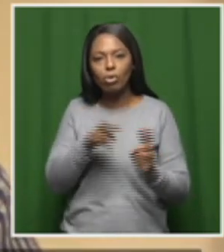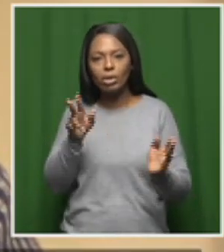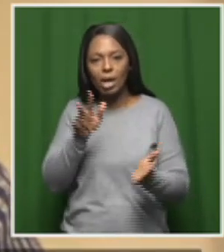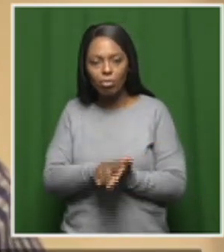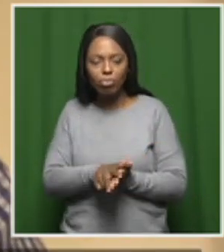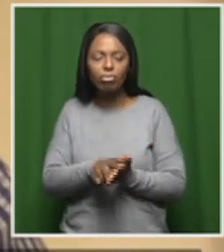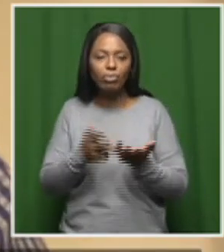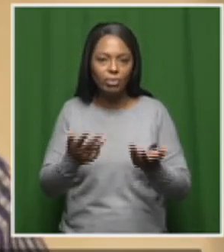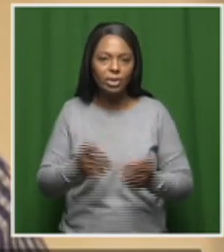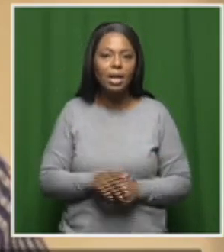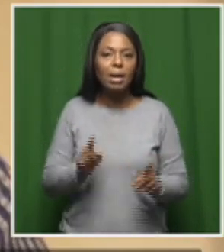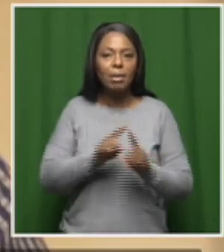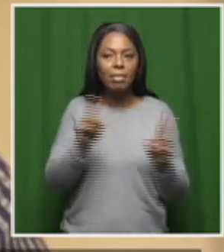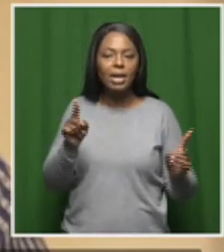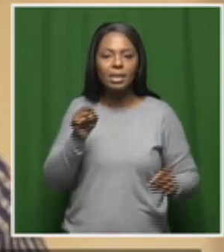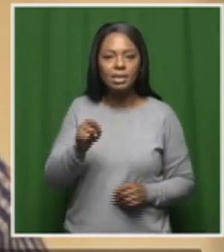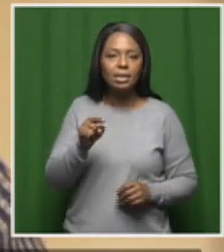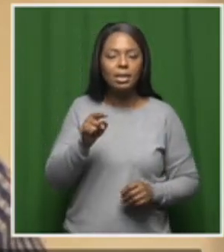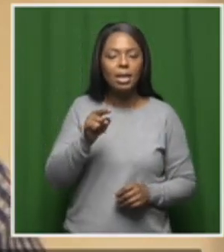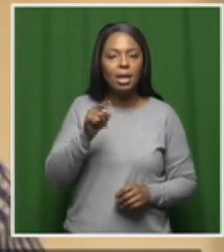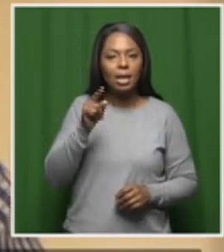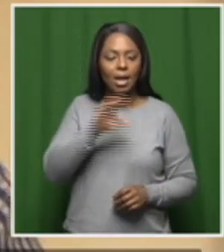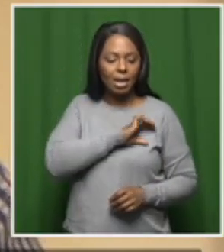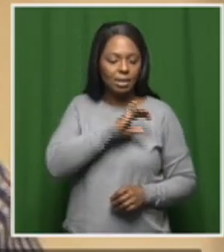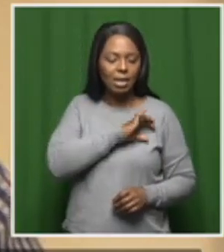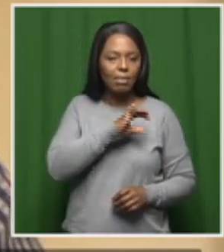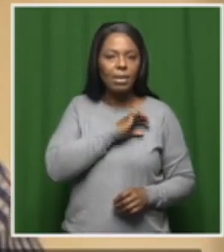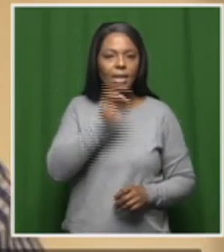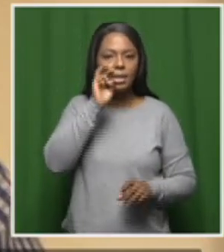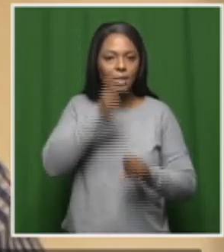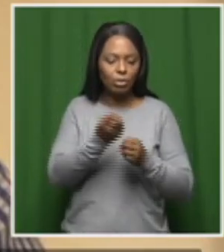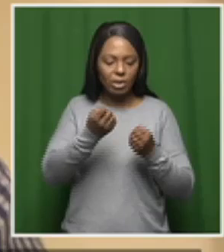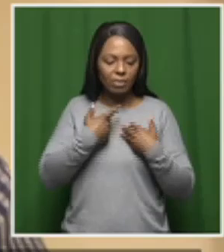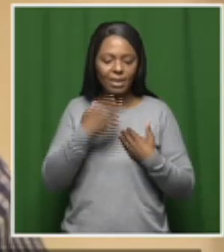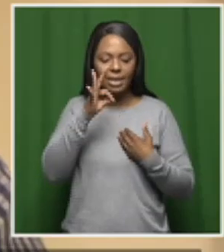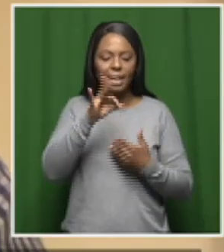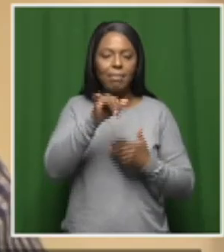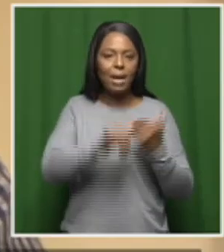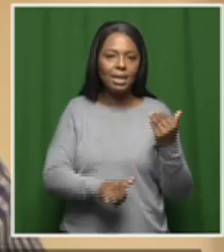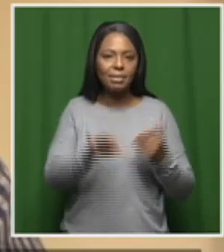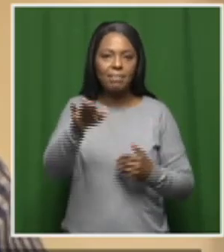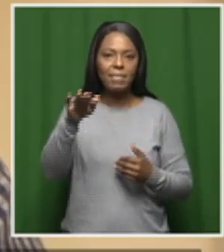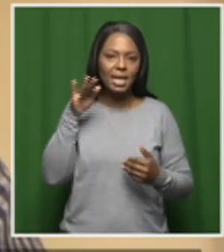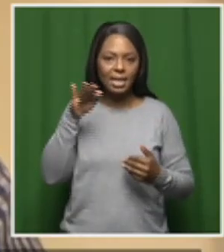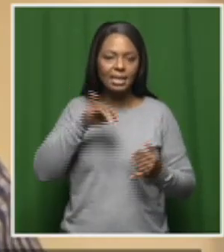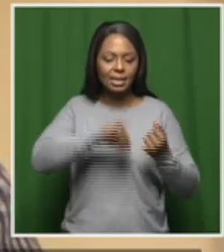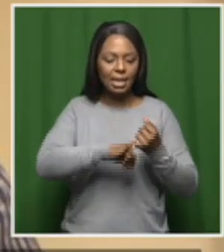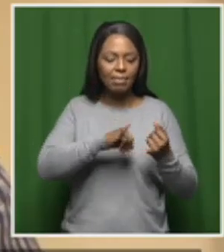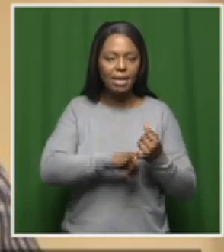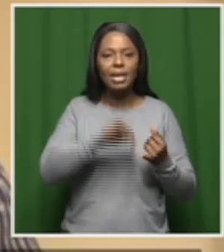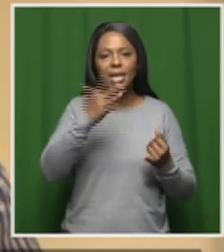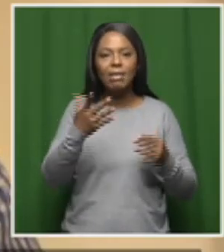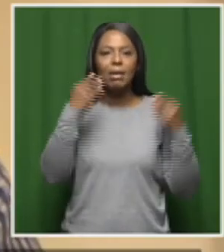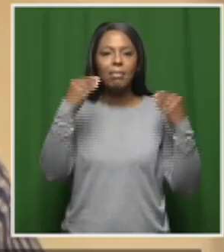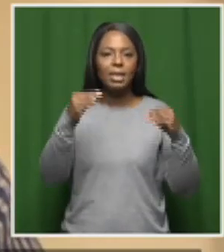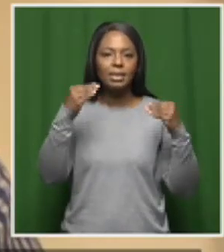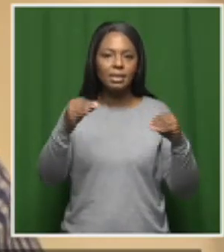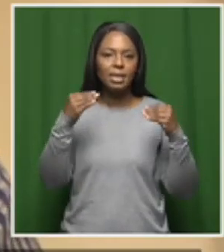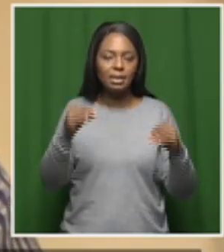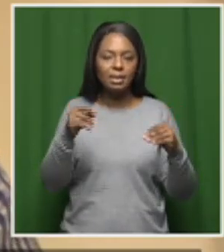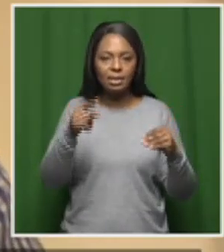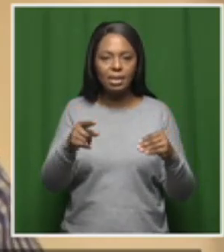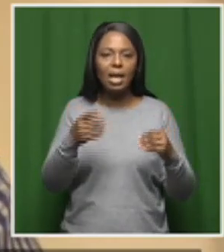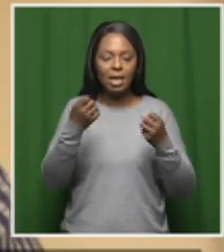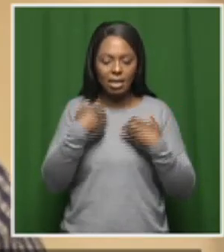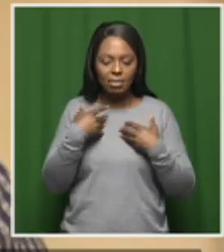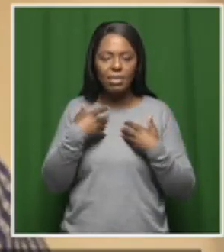of that requires that the customer gives us a 3-month banking statement, and if it's a business, a 3-year audited